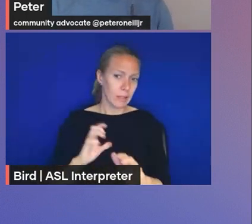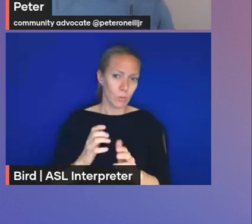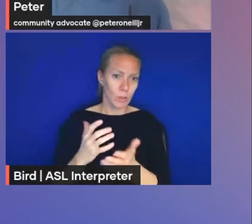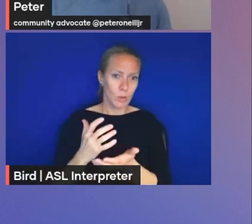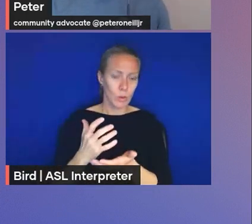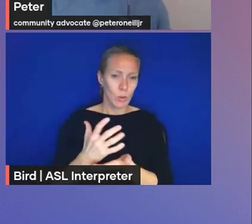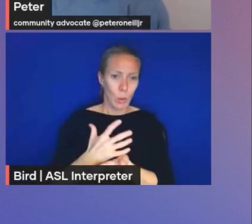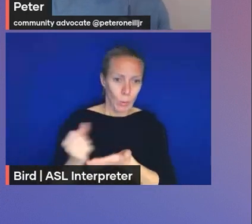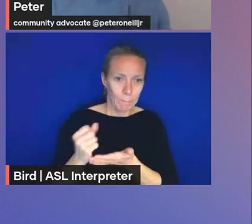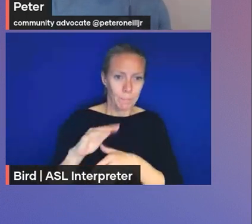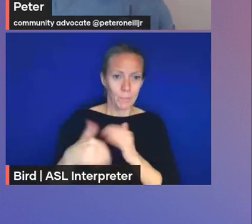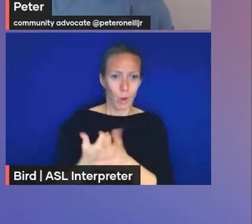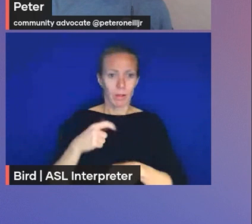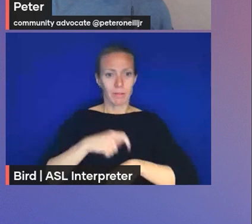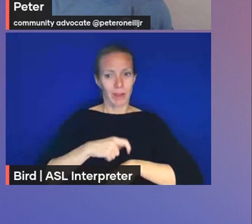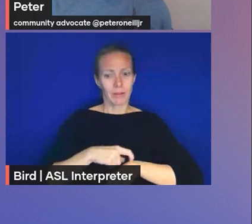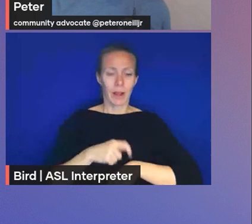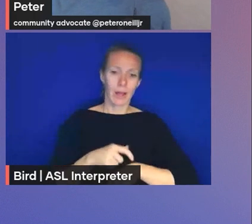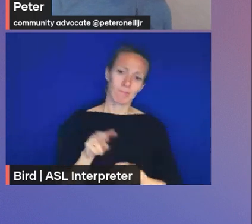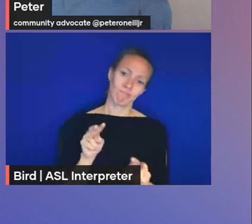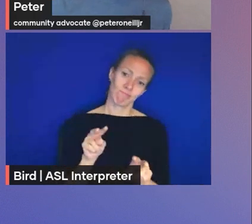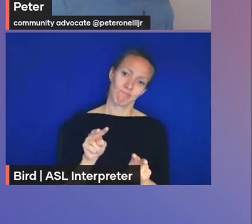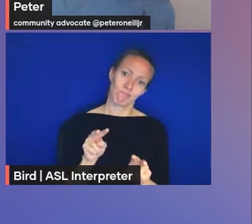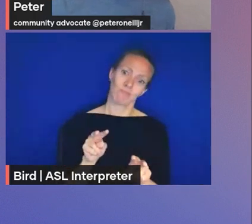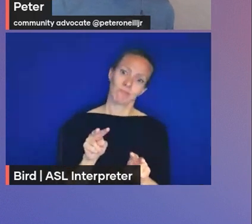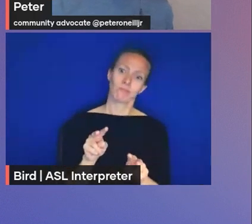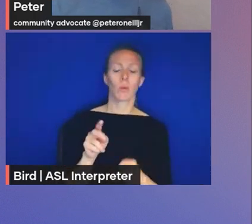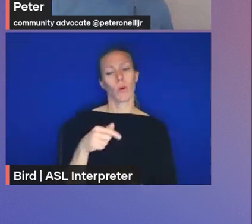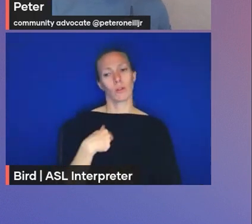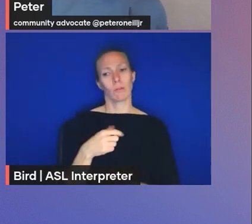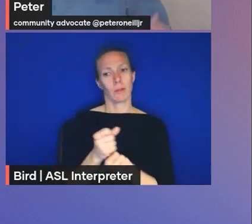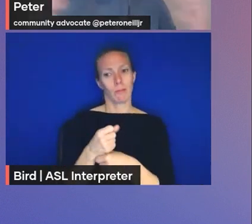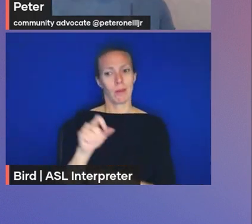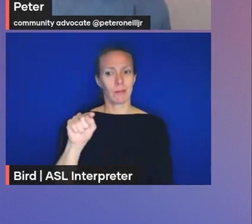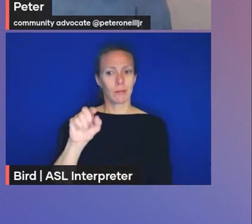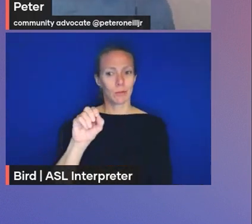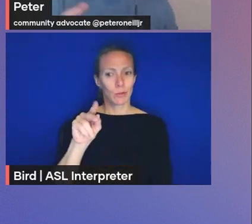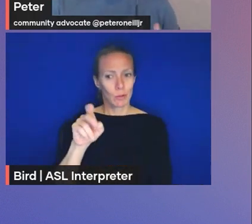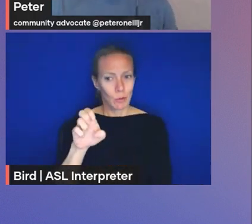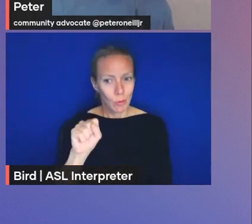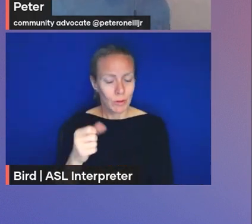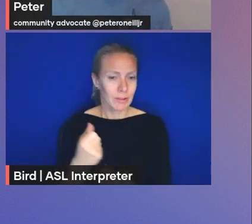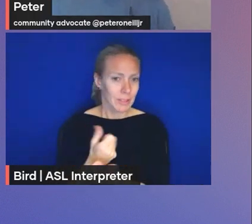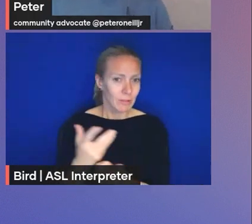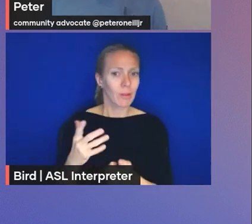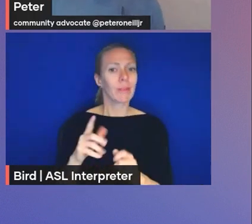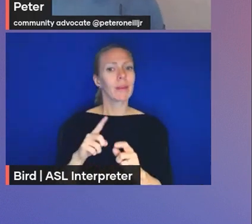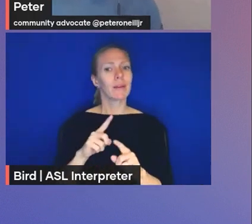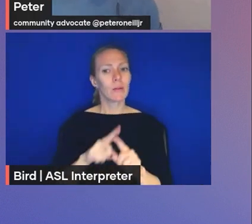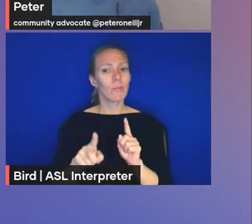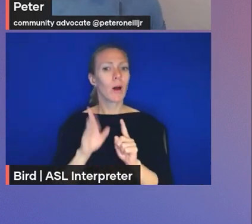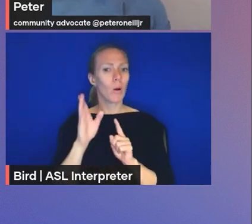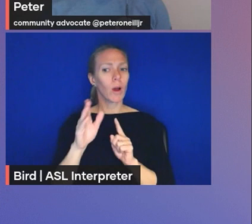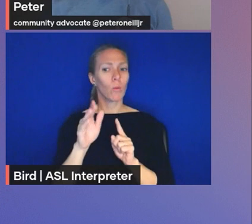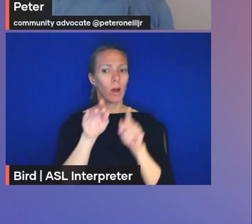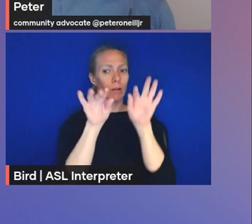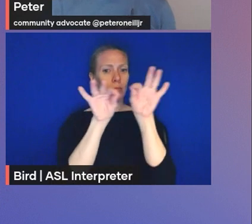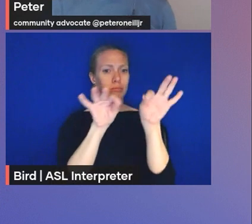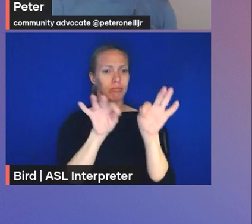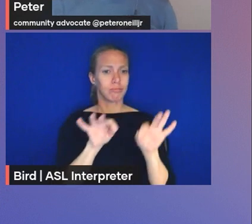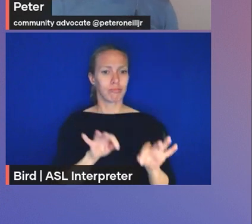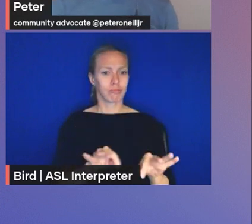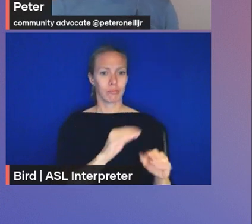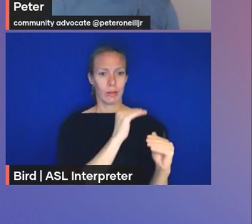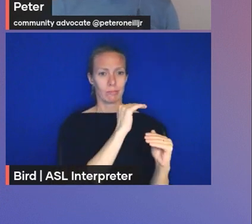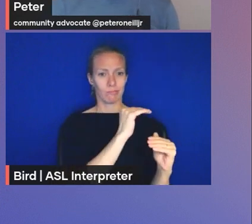up watching me just generate tokens and stuff. And so, but I will walk you through the parameters real quick. Inside Terraform Cloud,